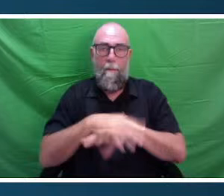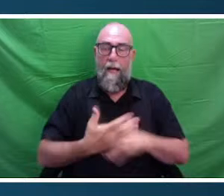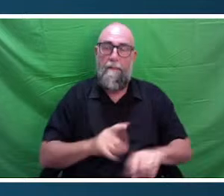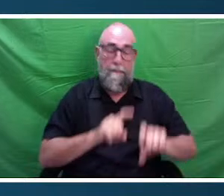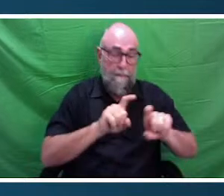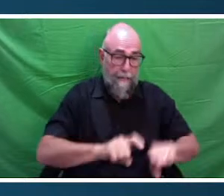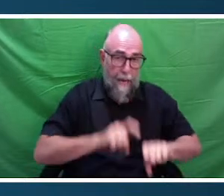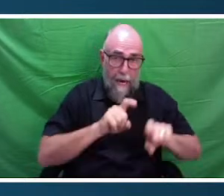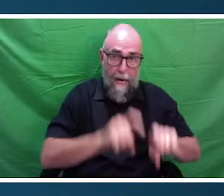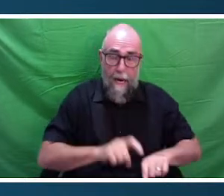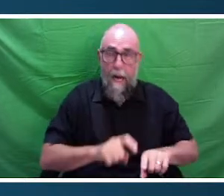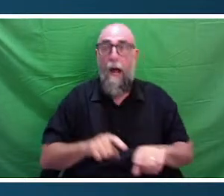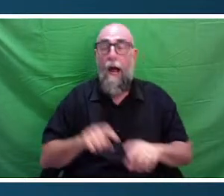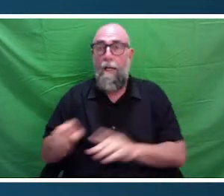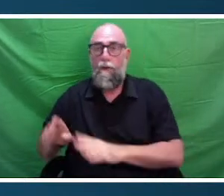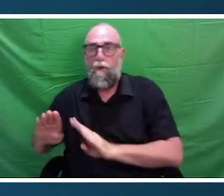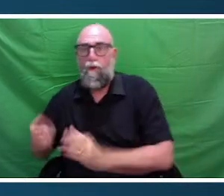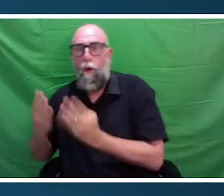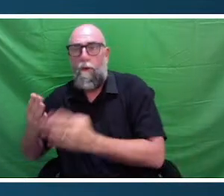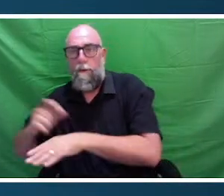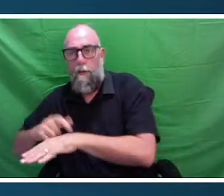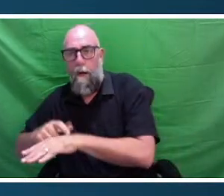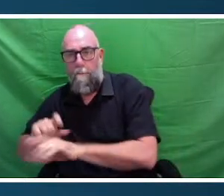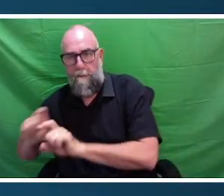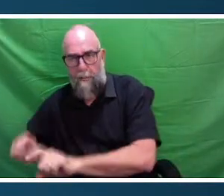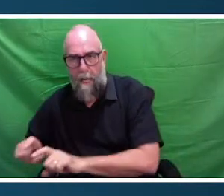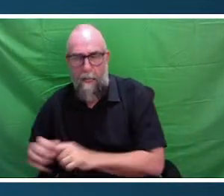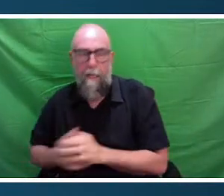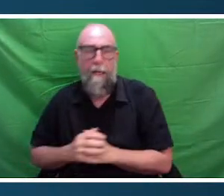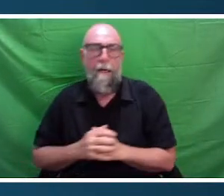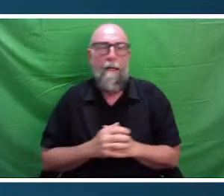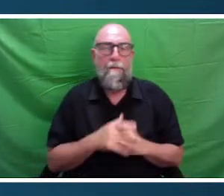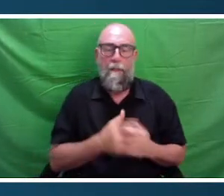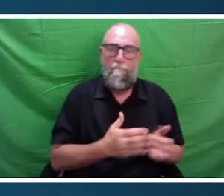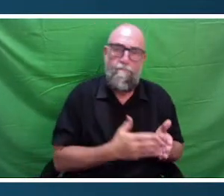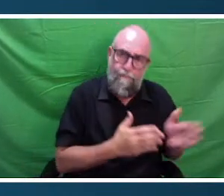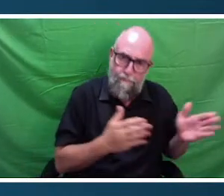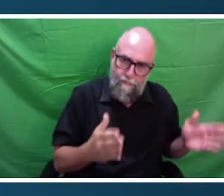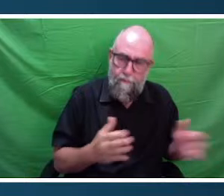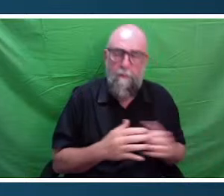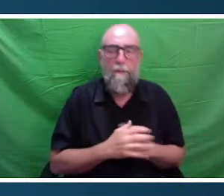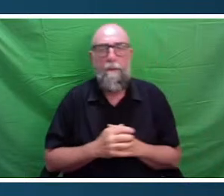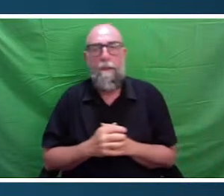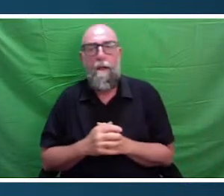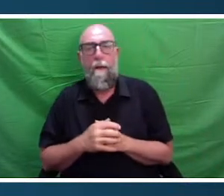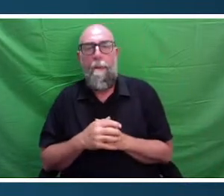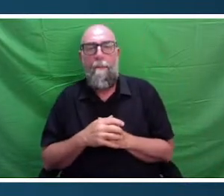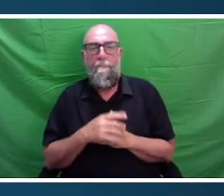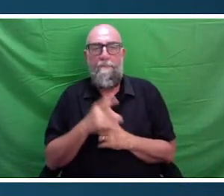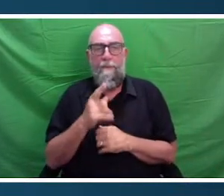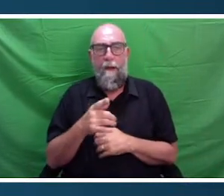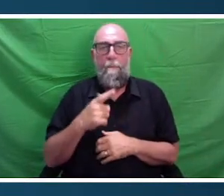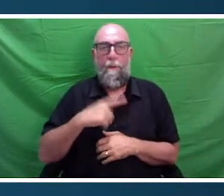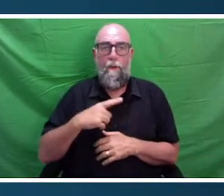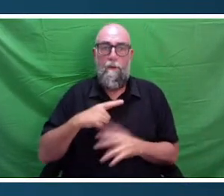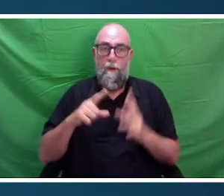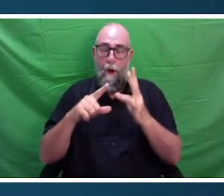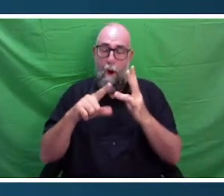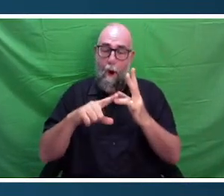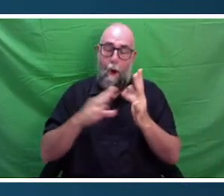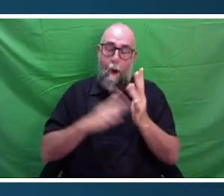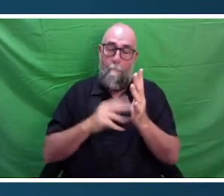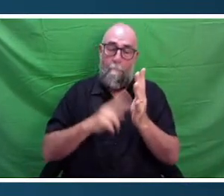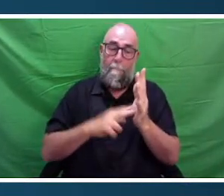and also the RSC in New Zealand. So we can do some comparative exercises here. And because it's omnibus in nature, meaning it covers a whole bunch